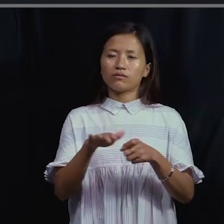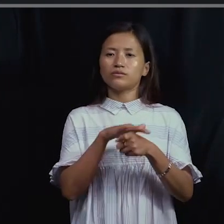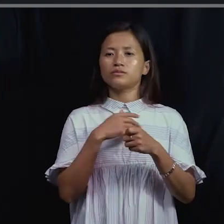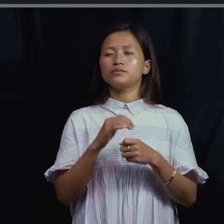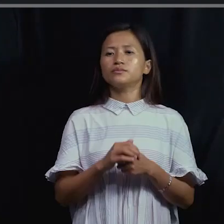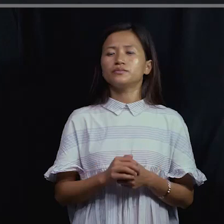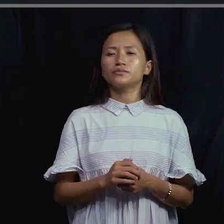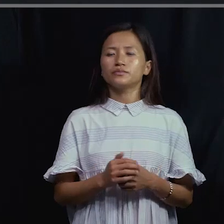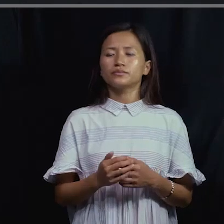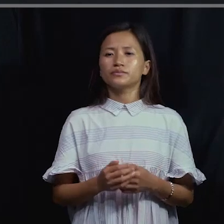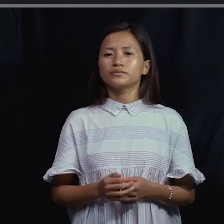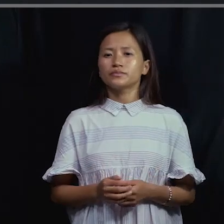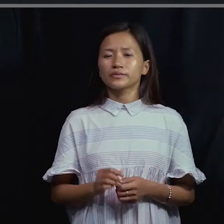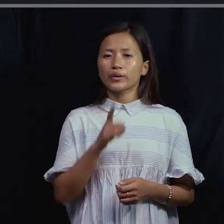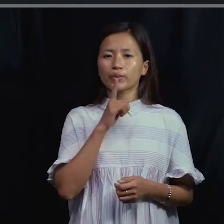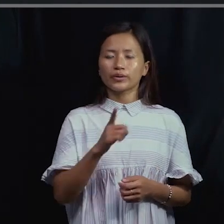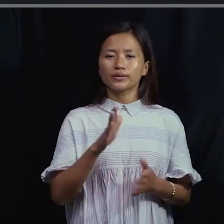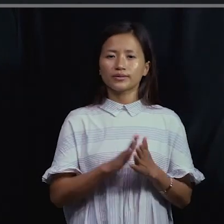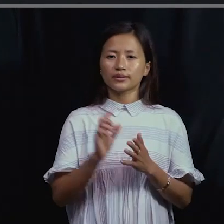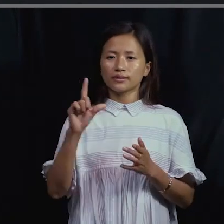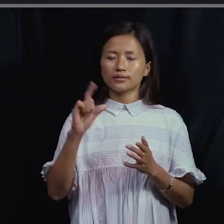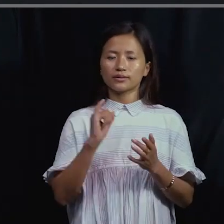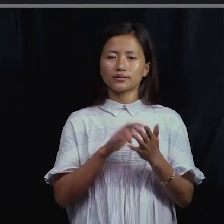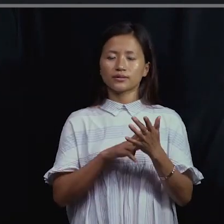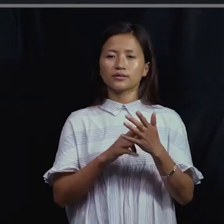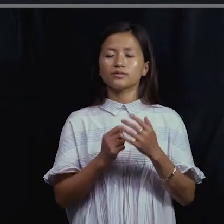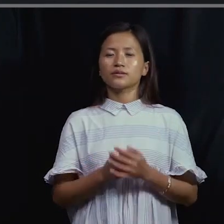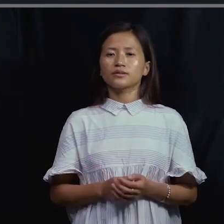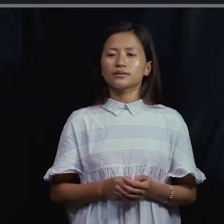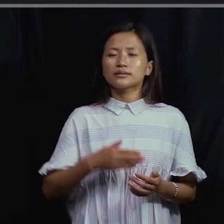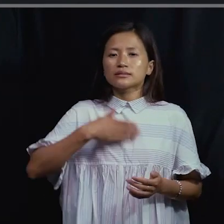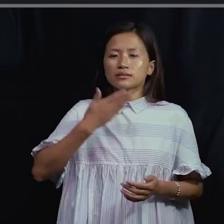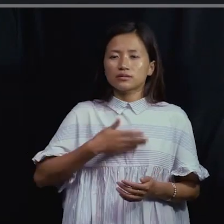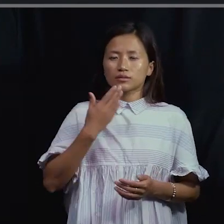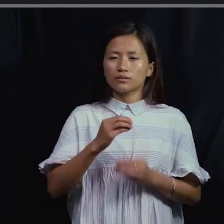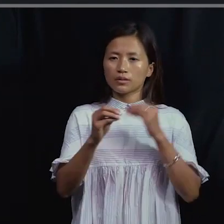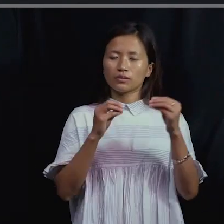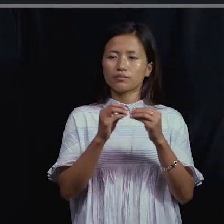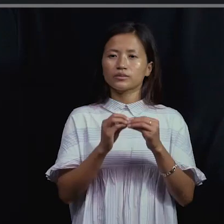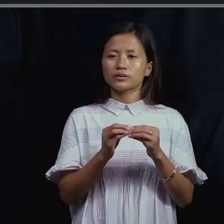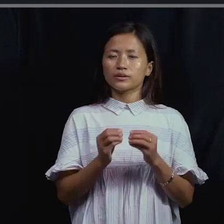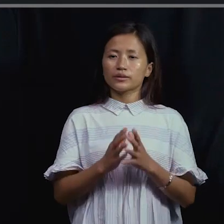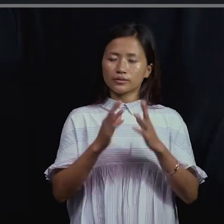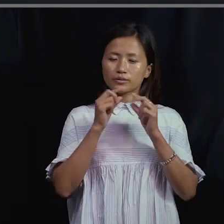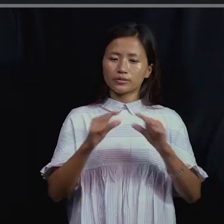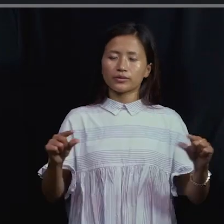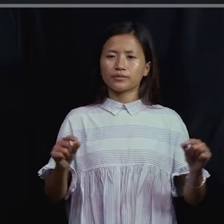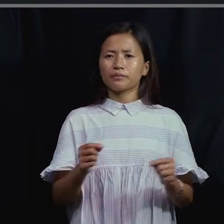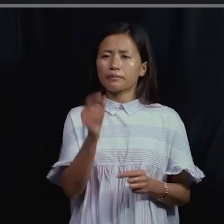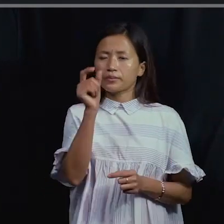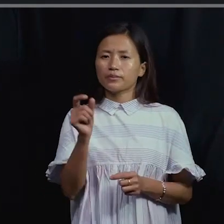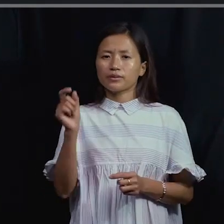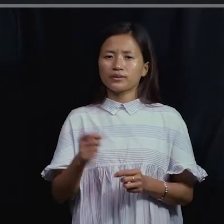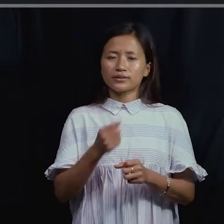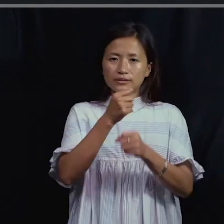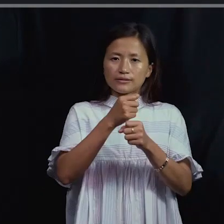real literature? Real literature can be, you know, teaching them about great people like Gandhi or